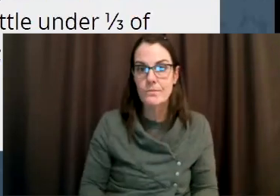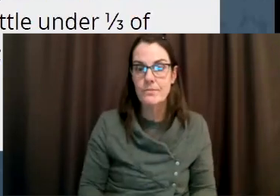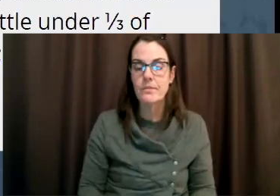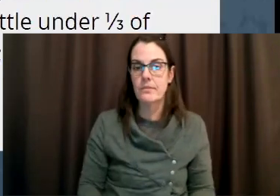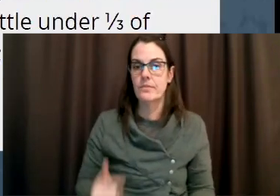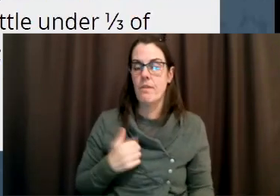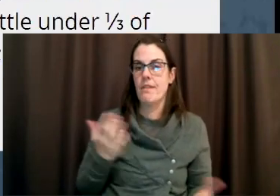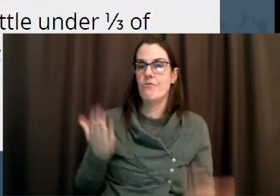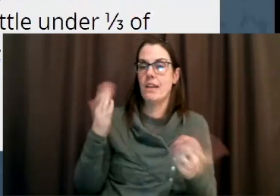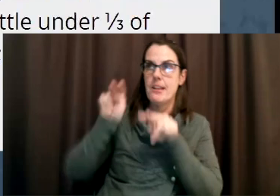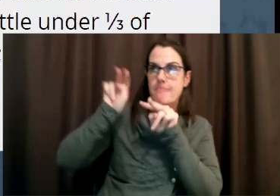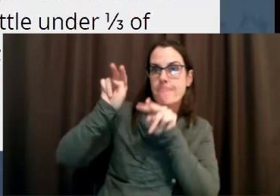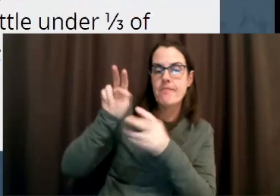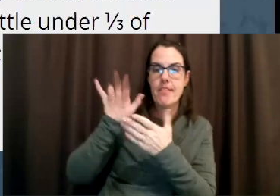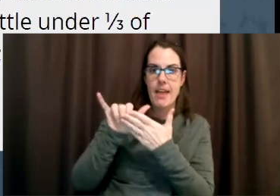that.